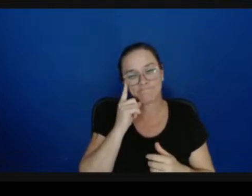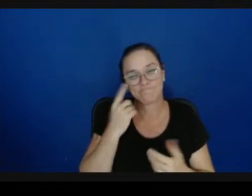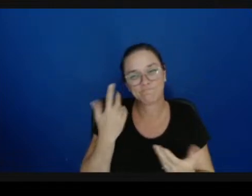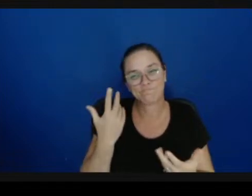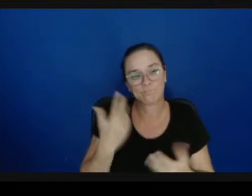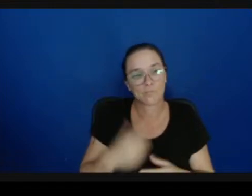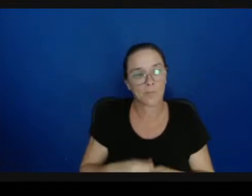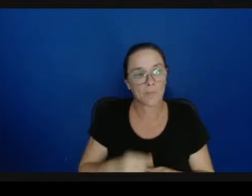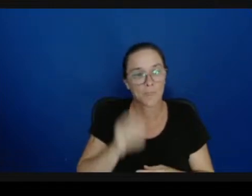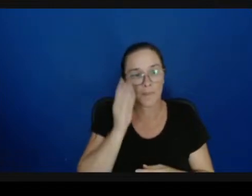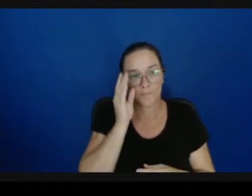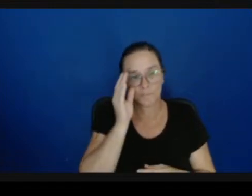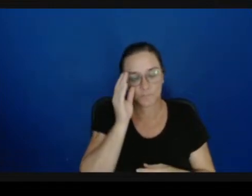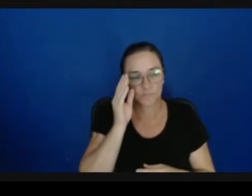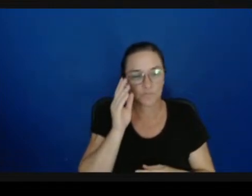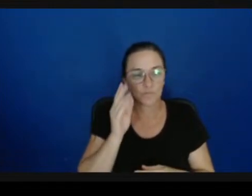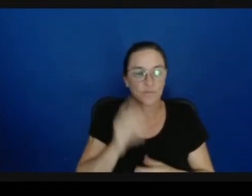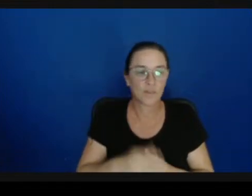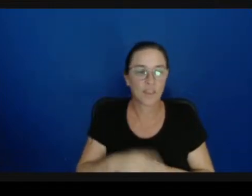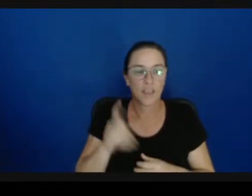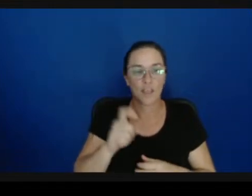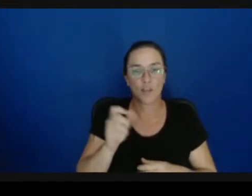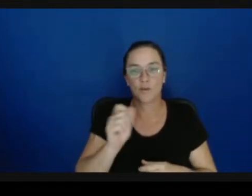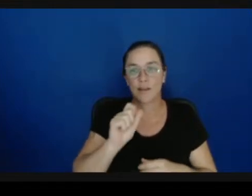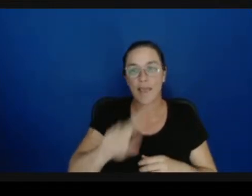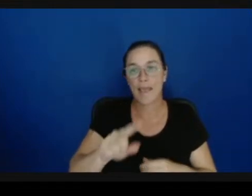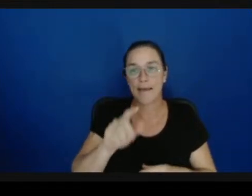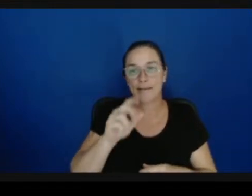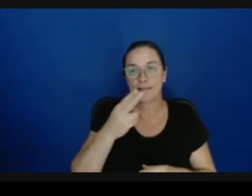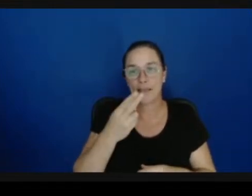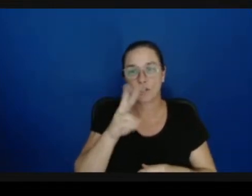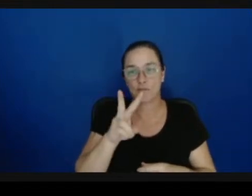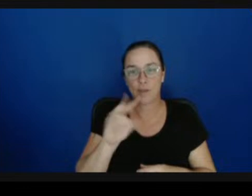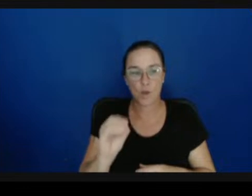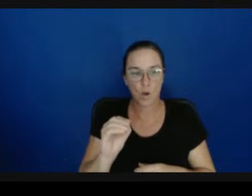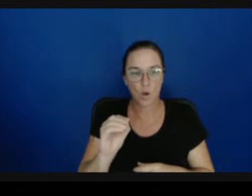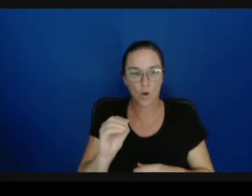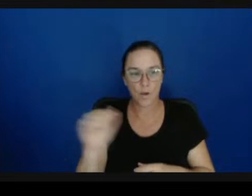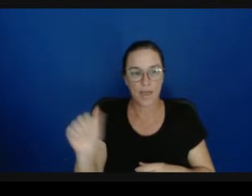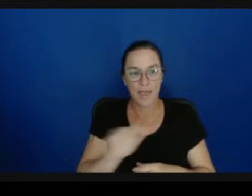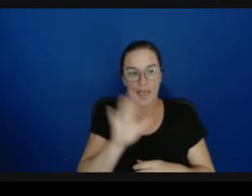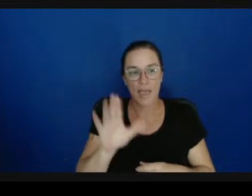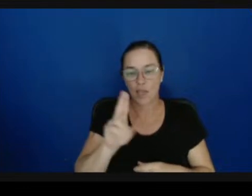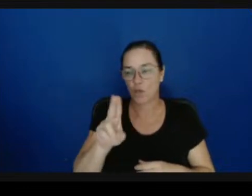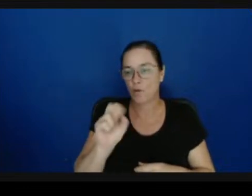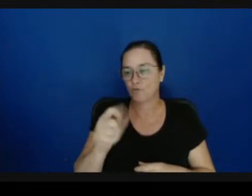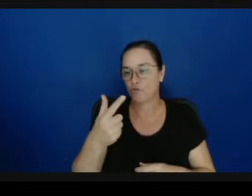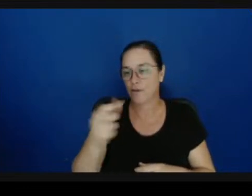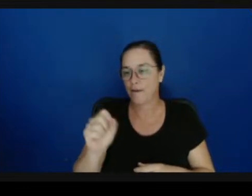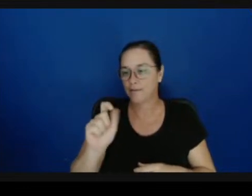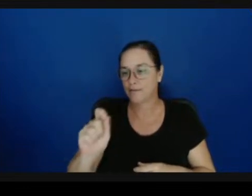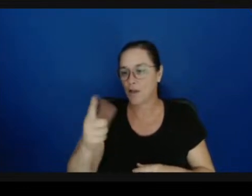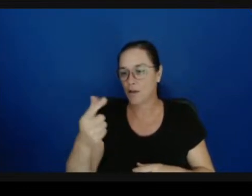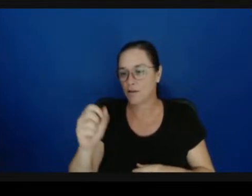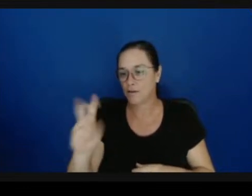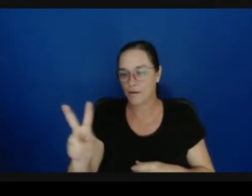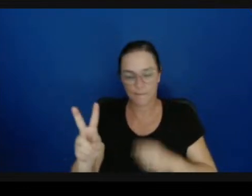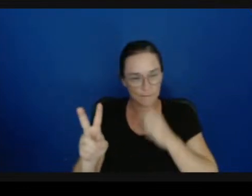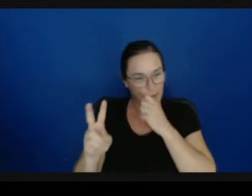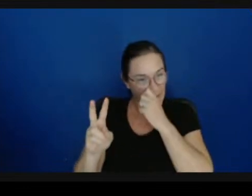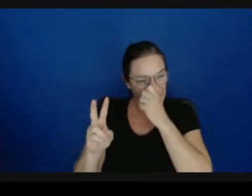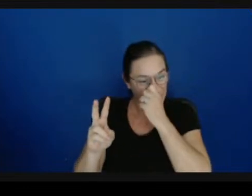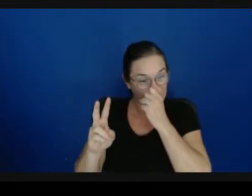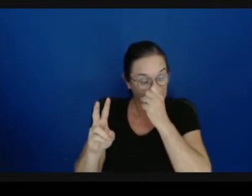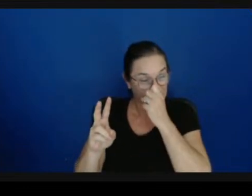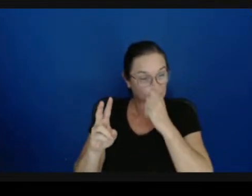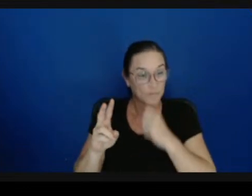ahead. Yeah, the people to ask would be HVO themselves. Ask Right. HVO at usgs.gov. So Yep. just sure that's where I would write an email